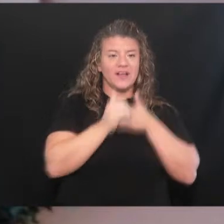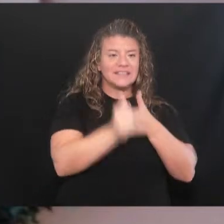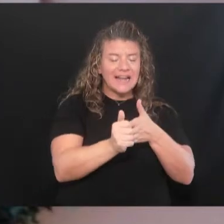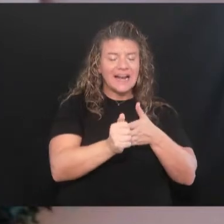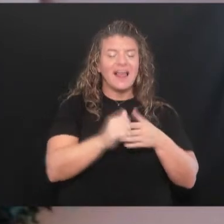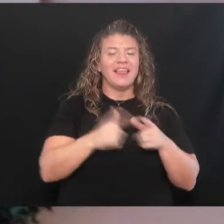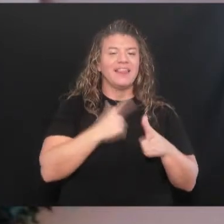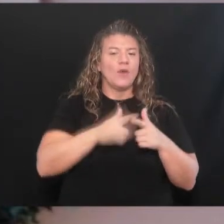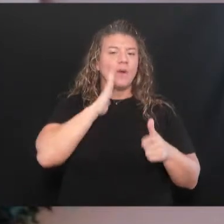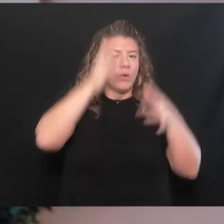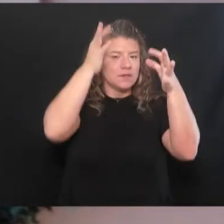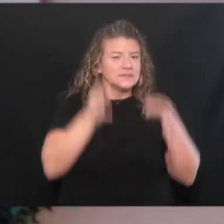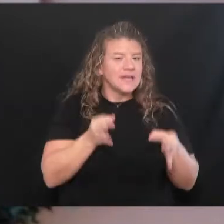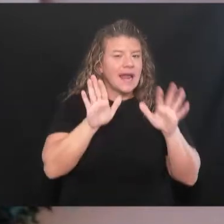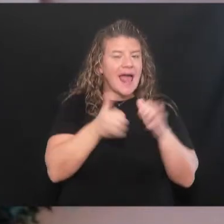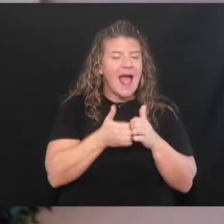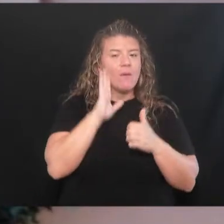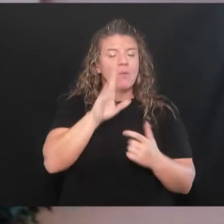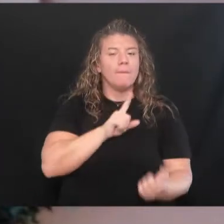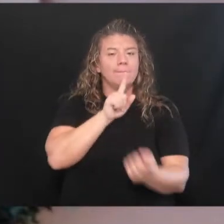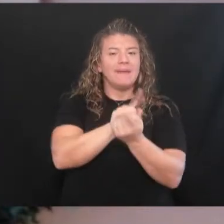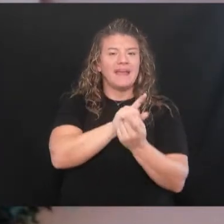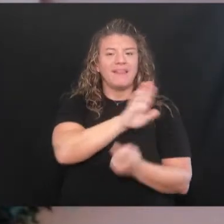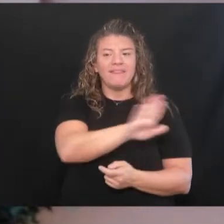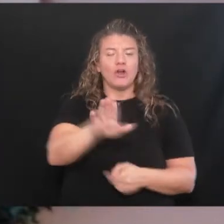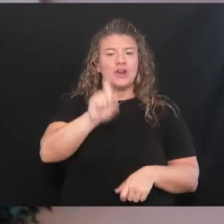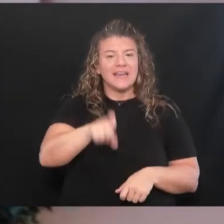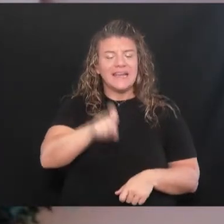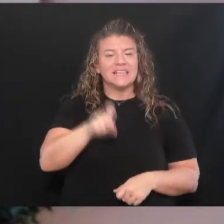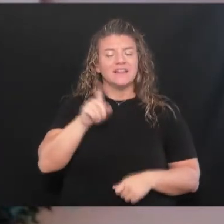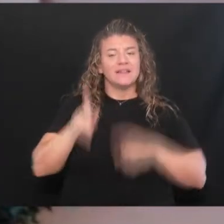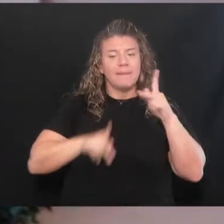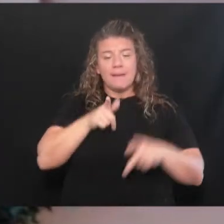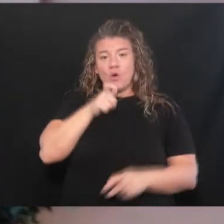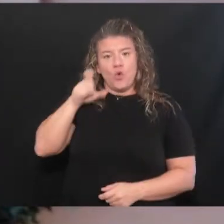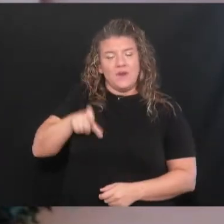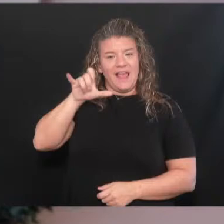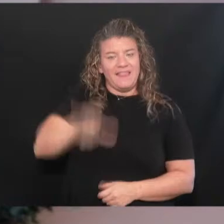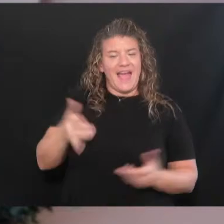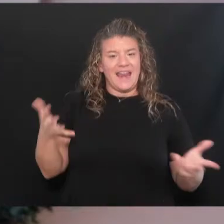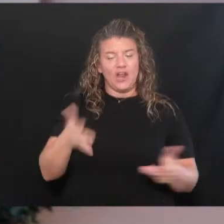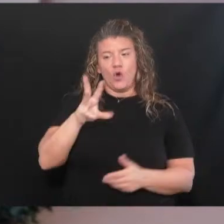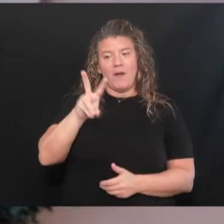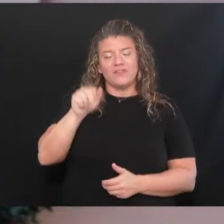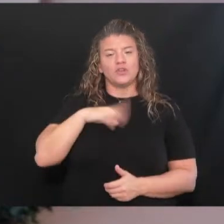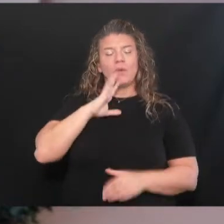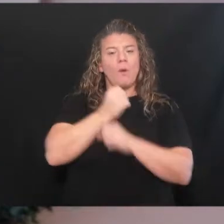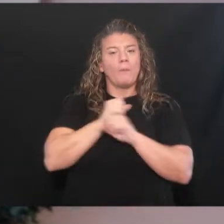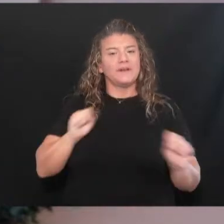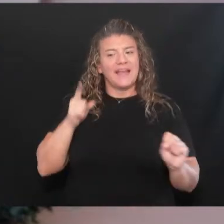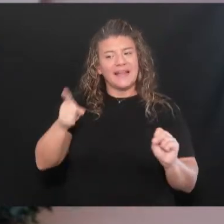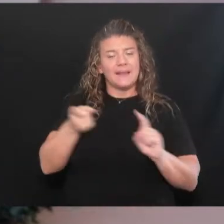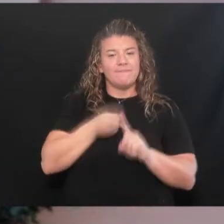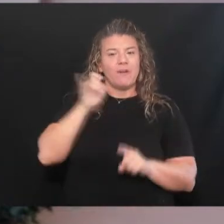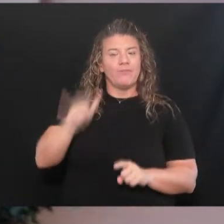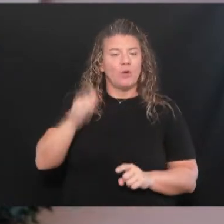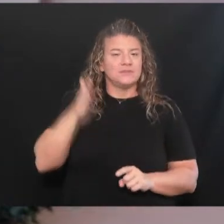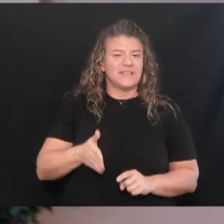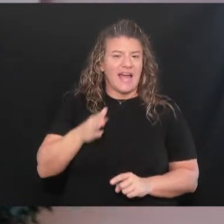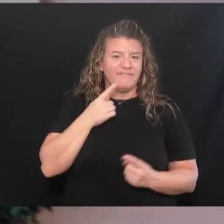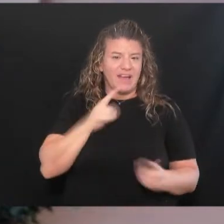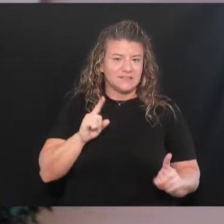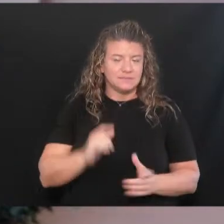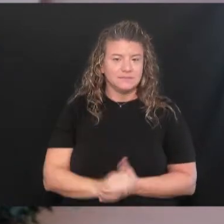determine how we meet the needs of the vulnerable people in West Virginia so we protect them from those severe side effects of